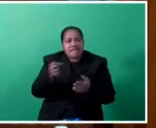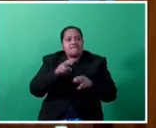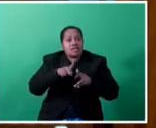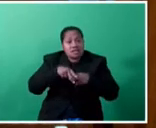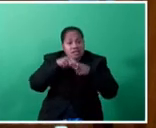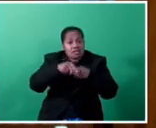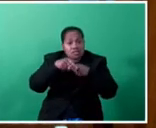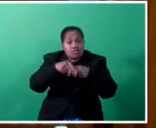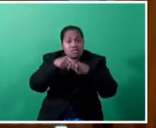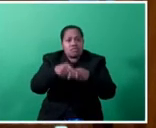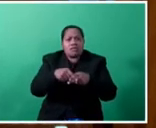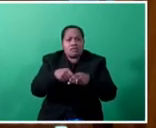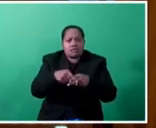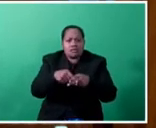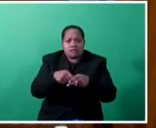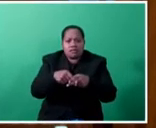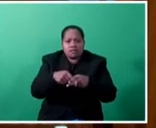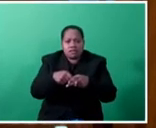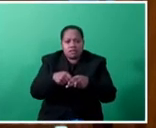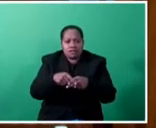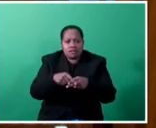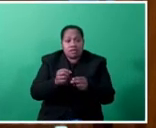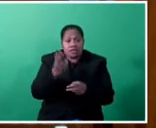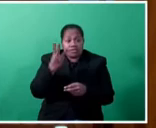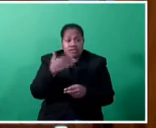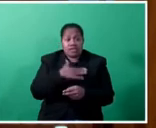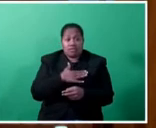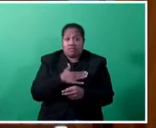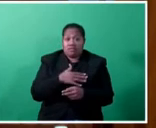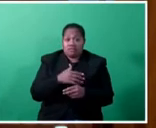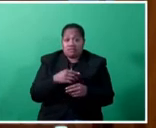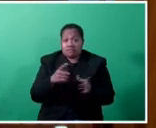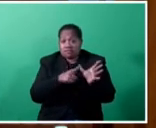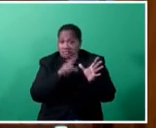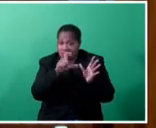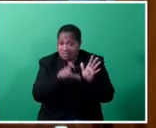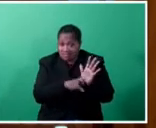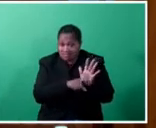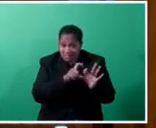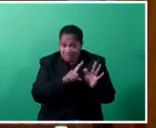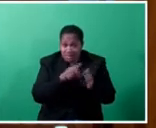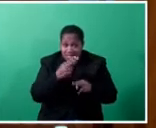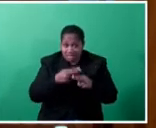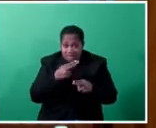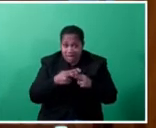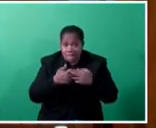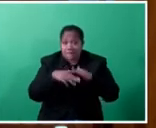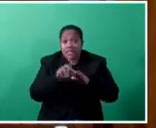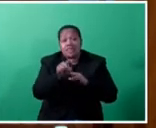for the development of 100 residential lots, 300 acre of farm land in Vunidimidimi,